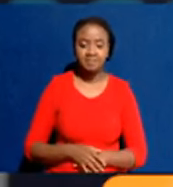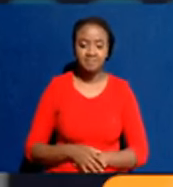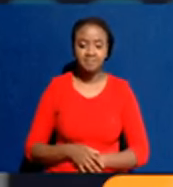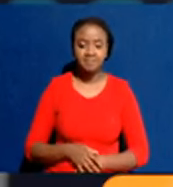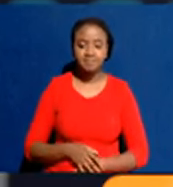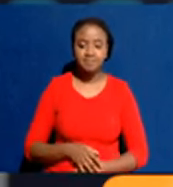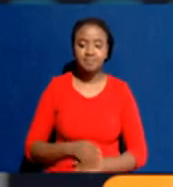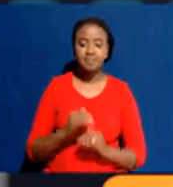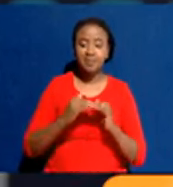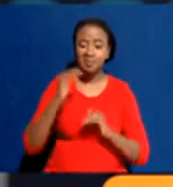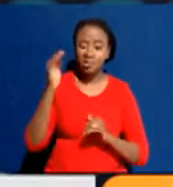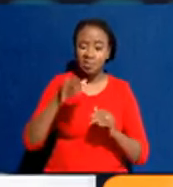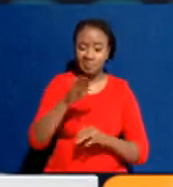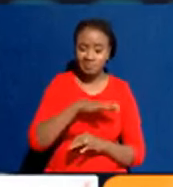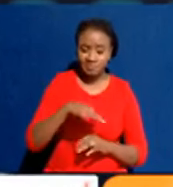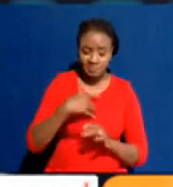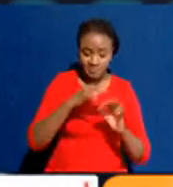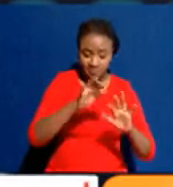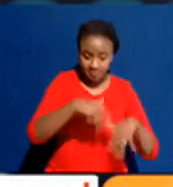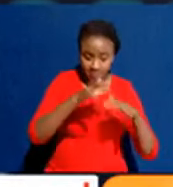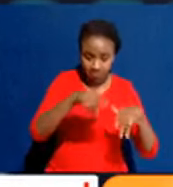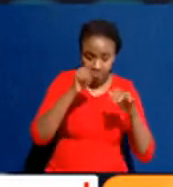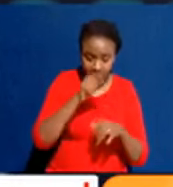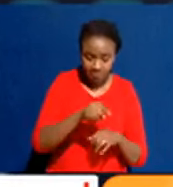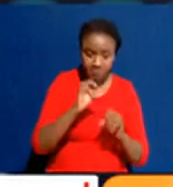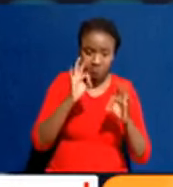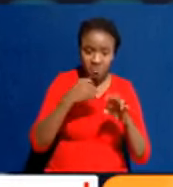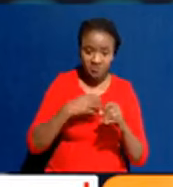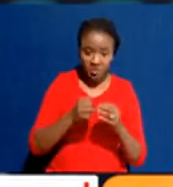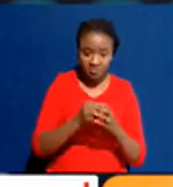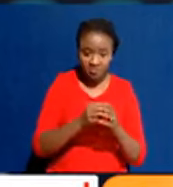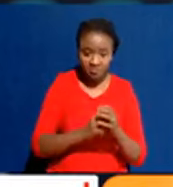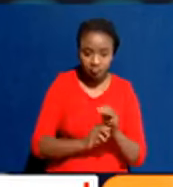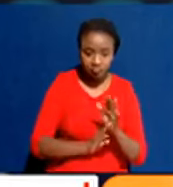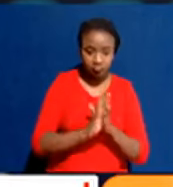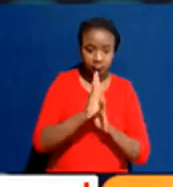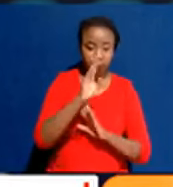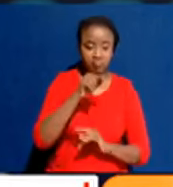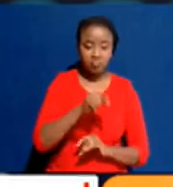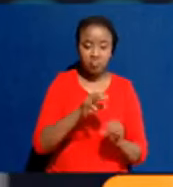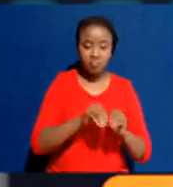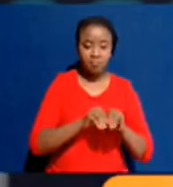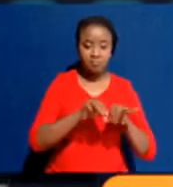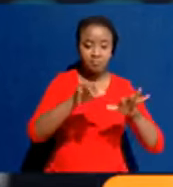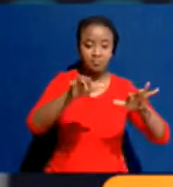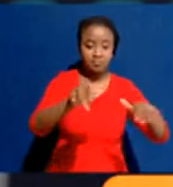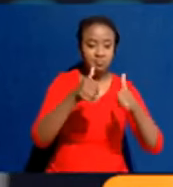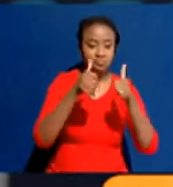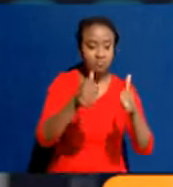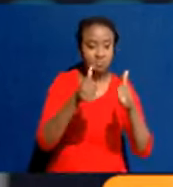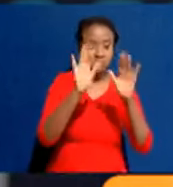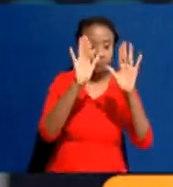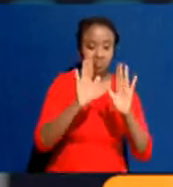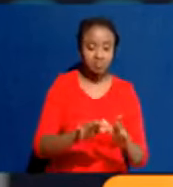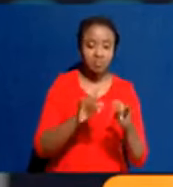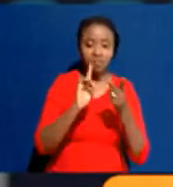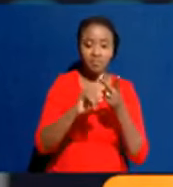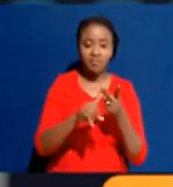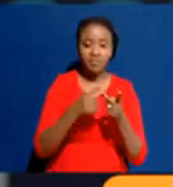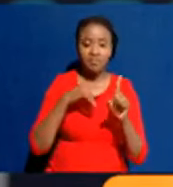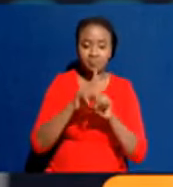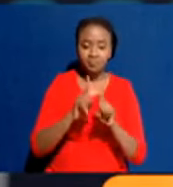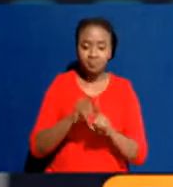is agricultural, and expanding that agricultural production in a low carbon and resilient way is vital. Number two,